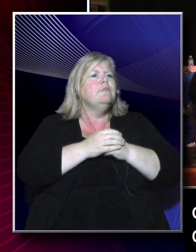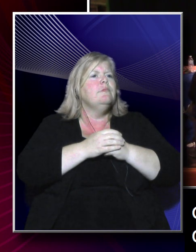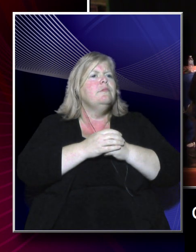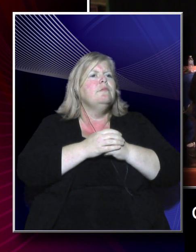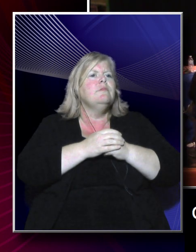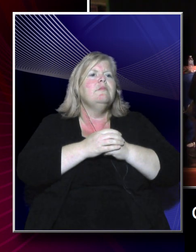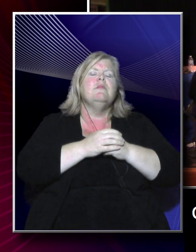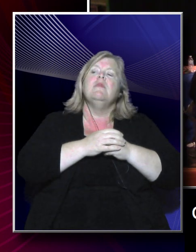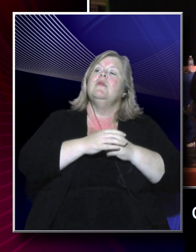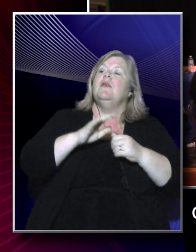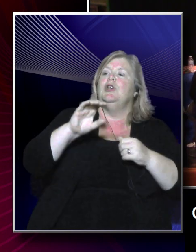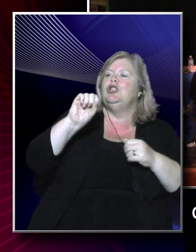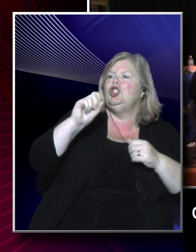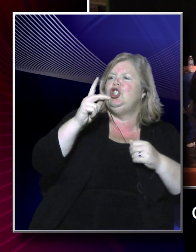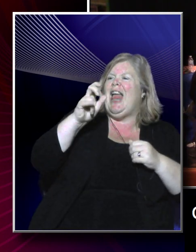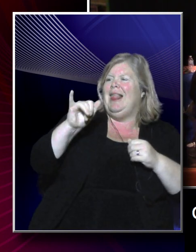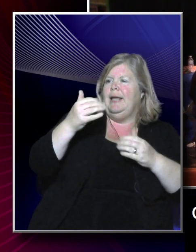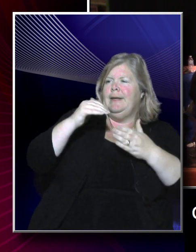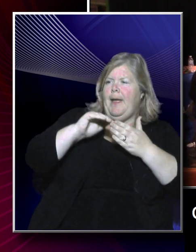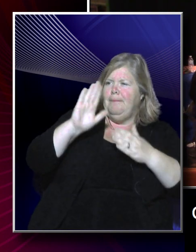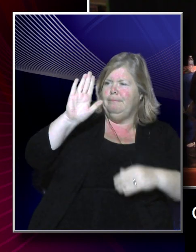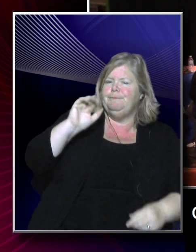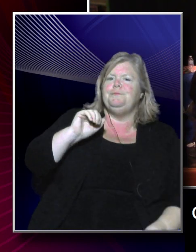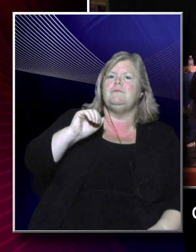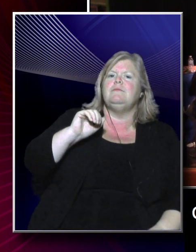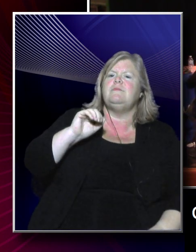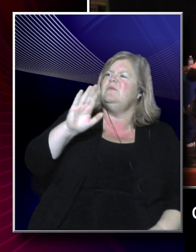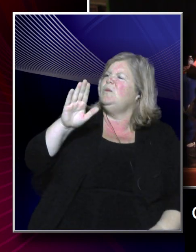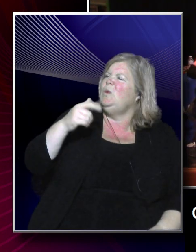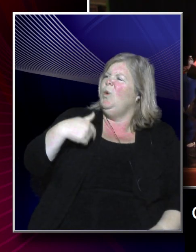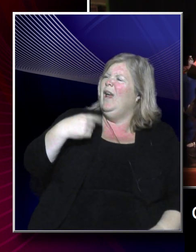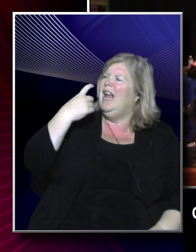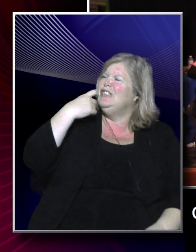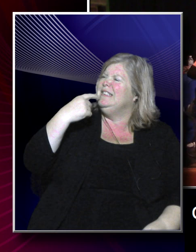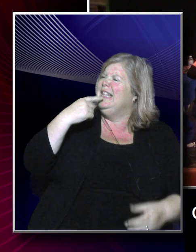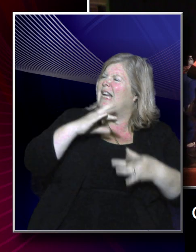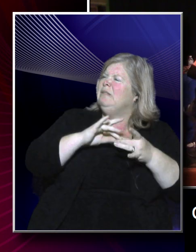Sure, this is Shelley. Oh, geez, what did I say?